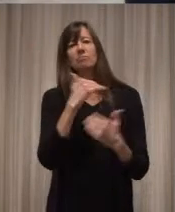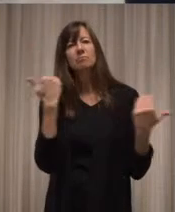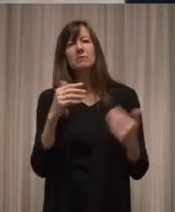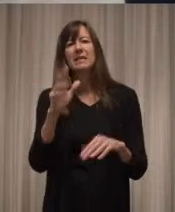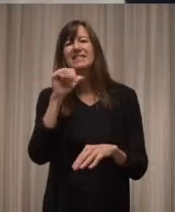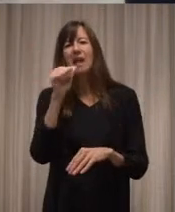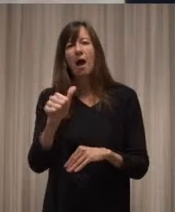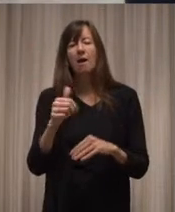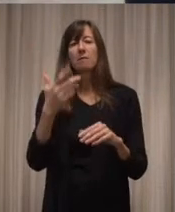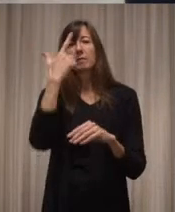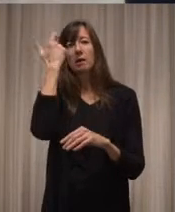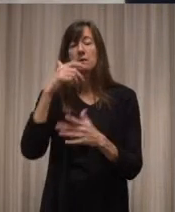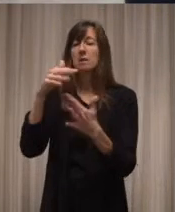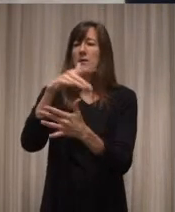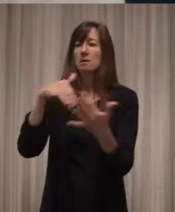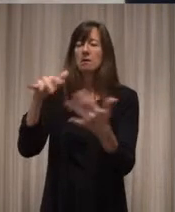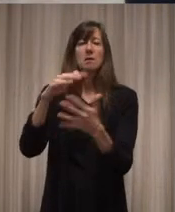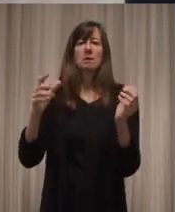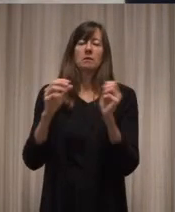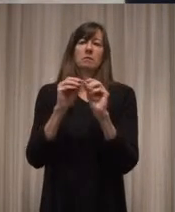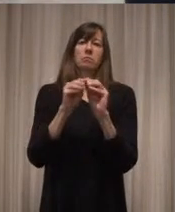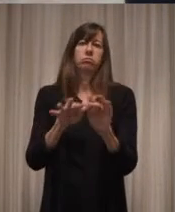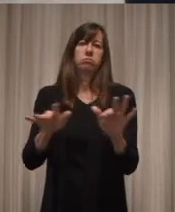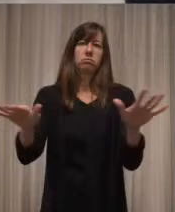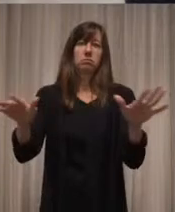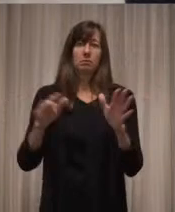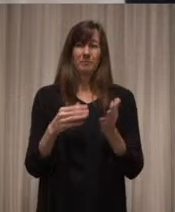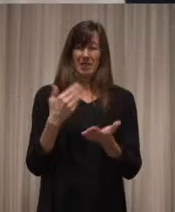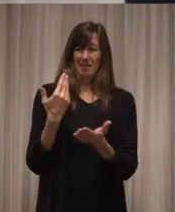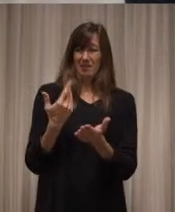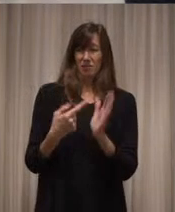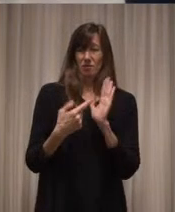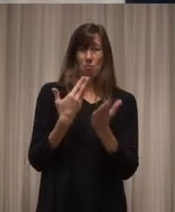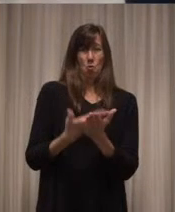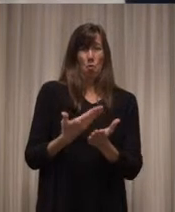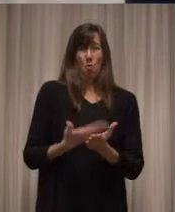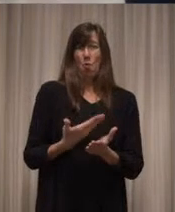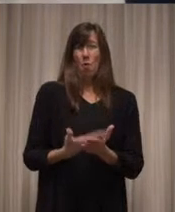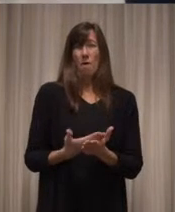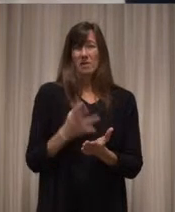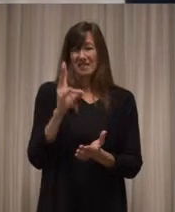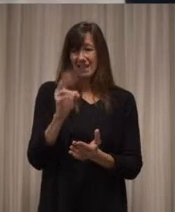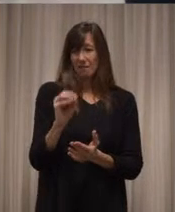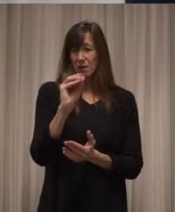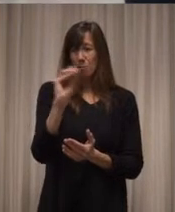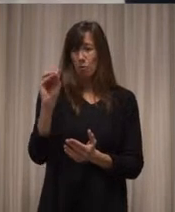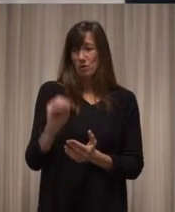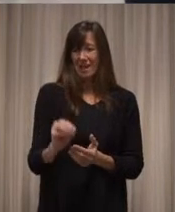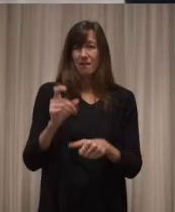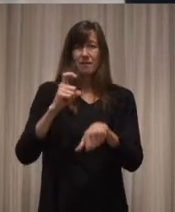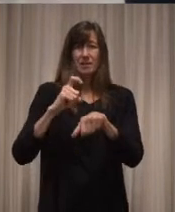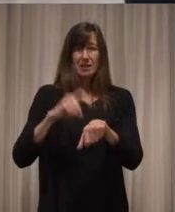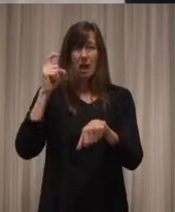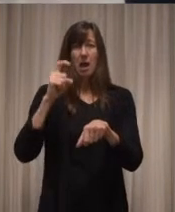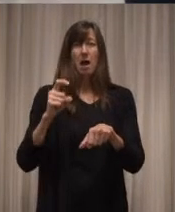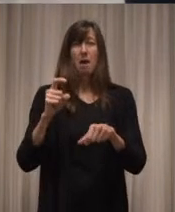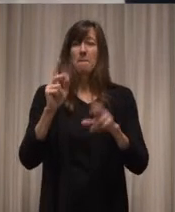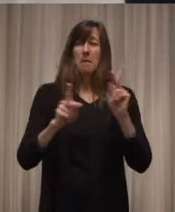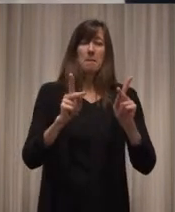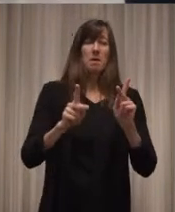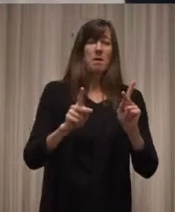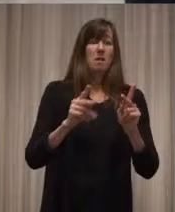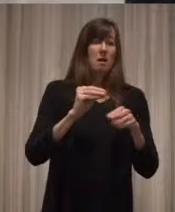numbers showing that nearly 70% of the contact tracing investigations tied COVID spread to